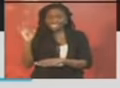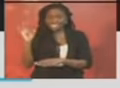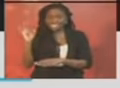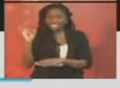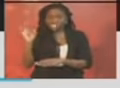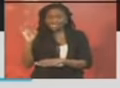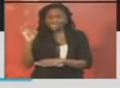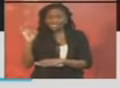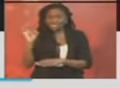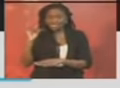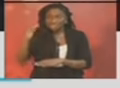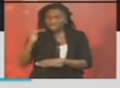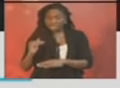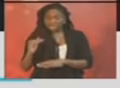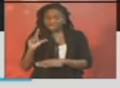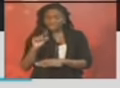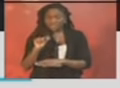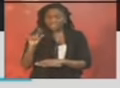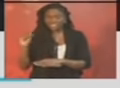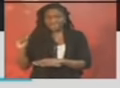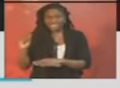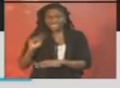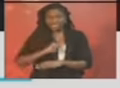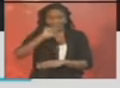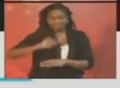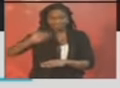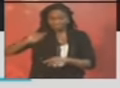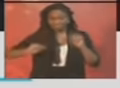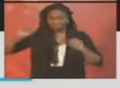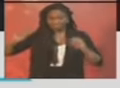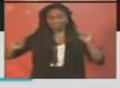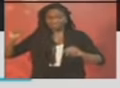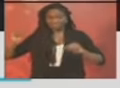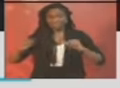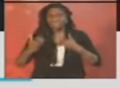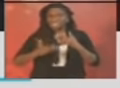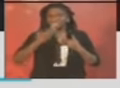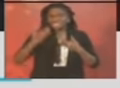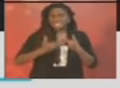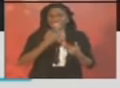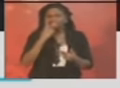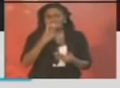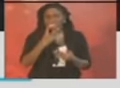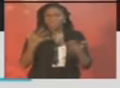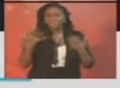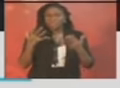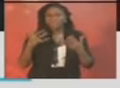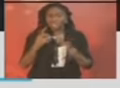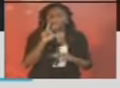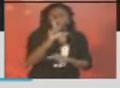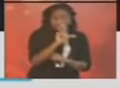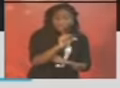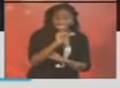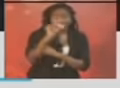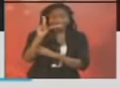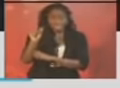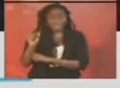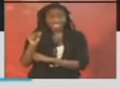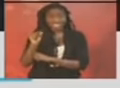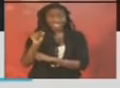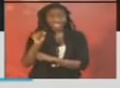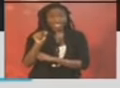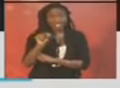lowermost line 2020. It is easy to see that in 2020 we actually had a slight decrease in the number